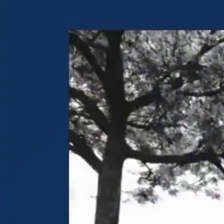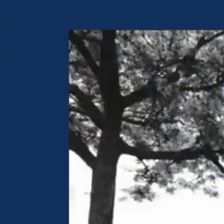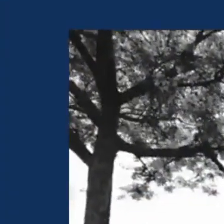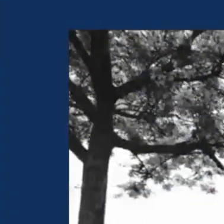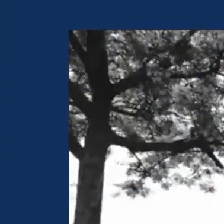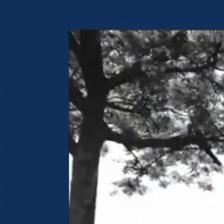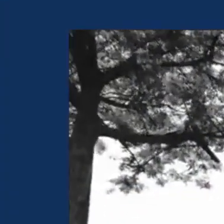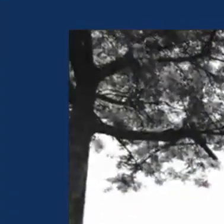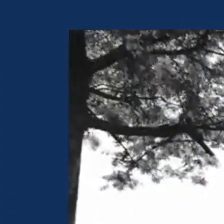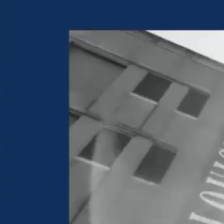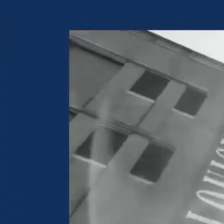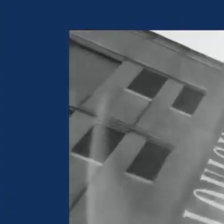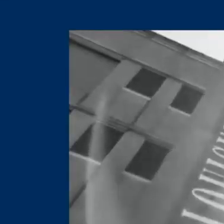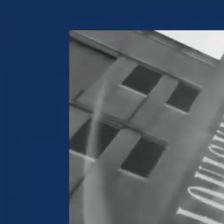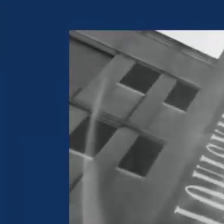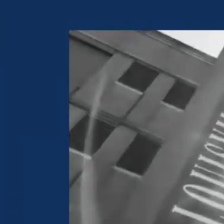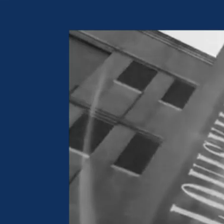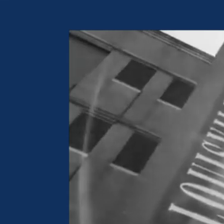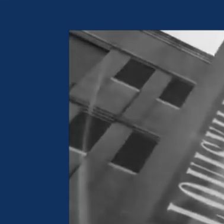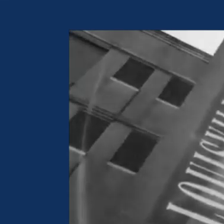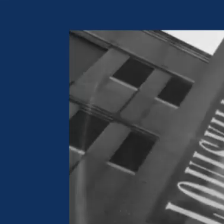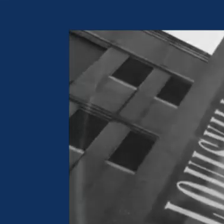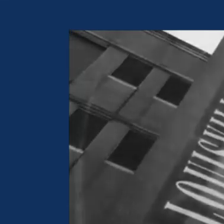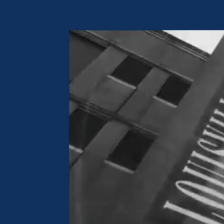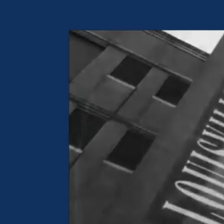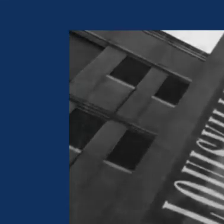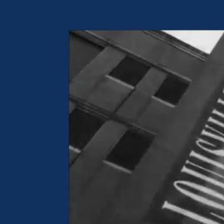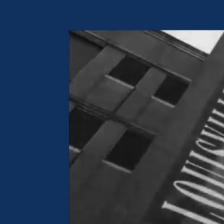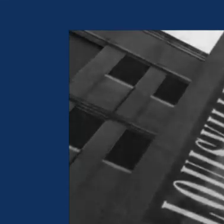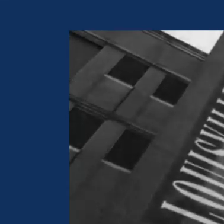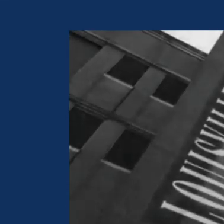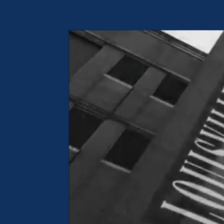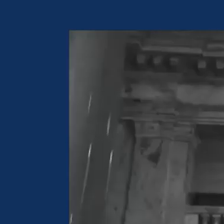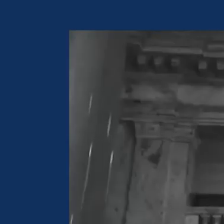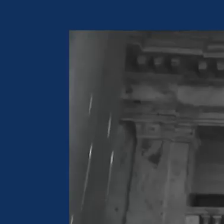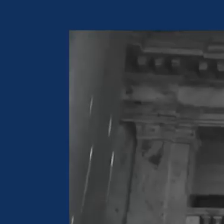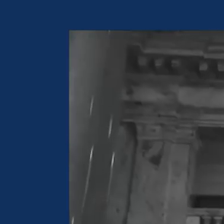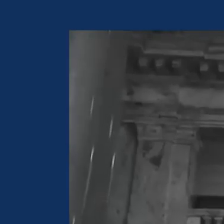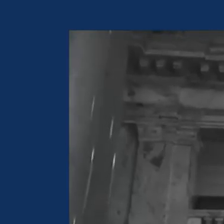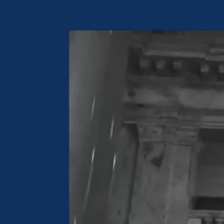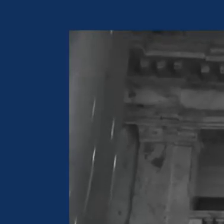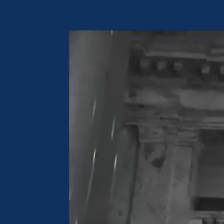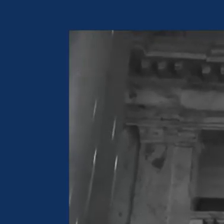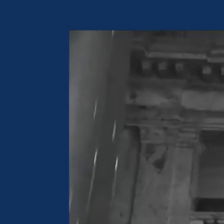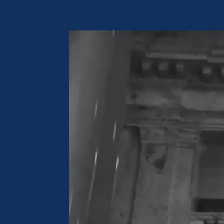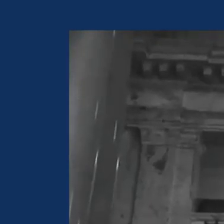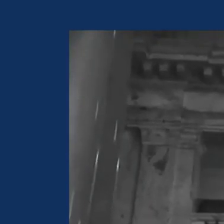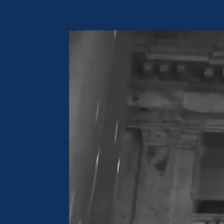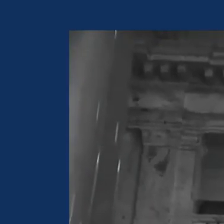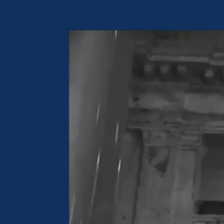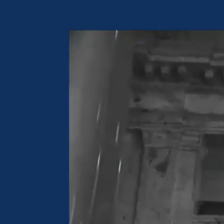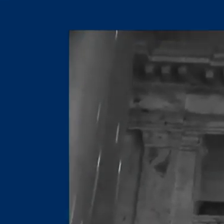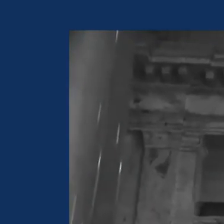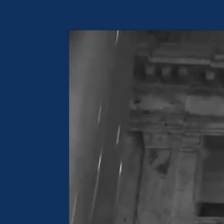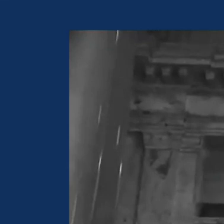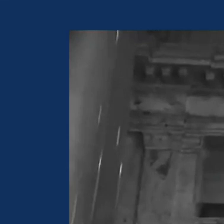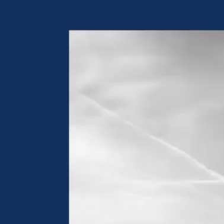Kentucky. We're champions and trailblazers, leaders and